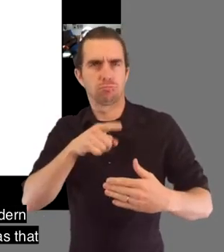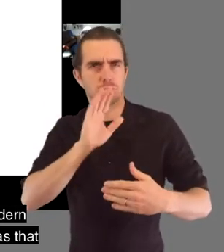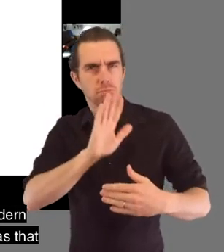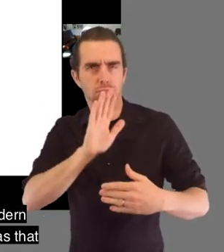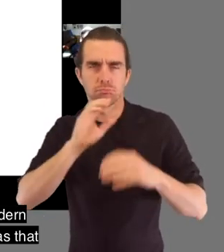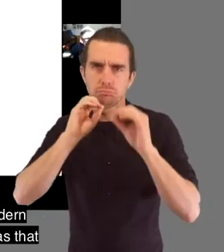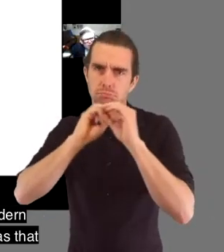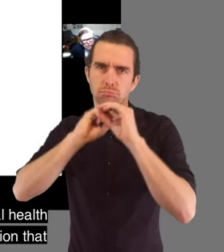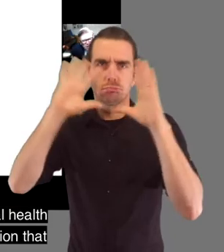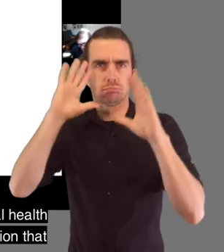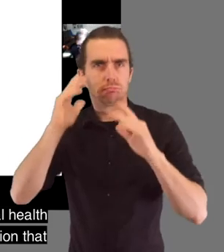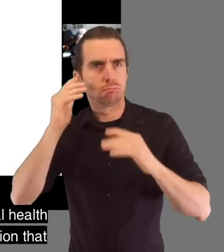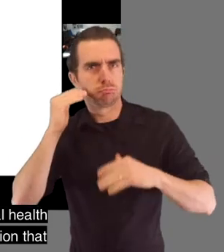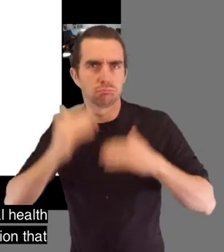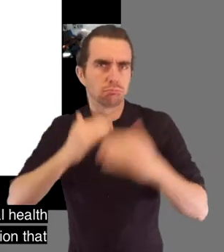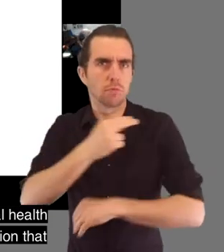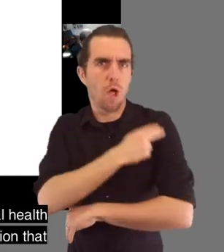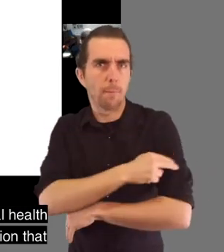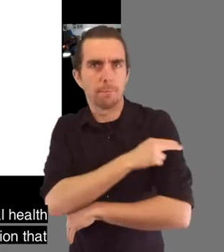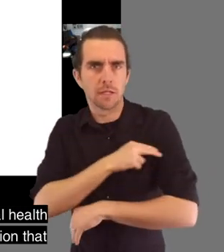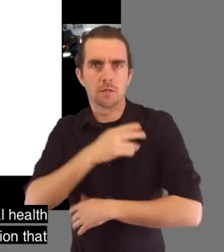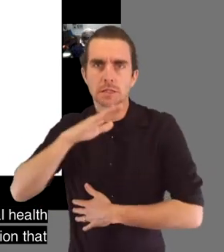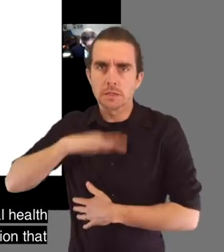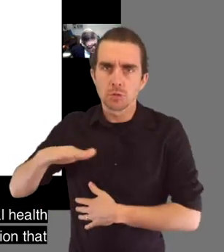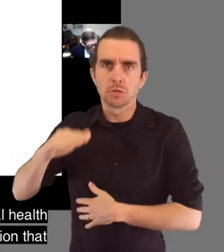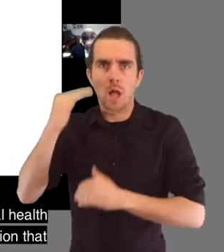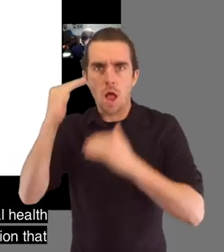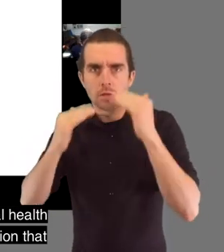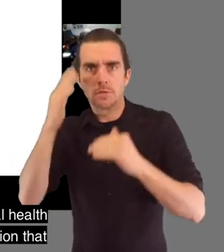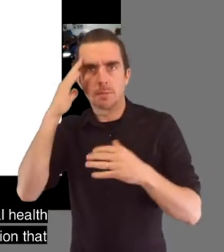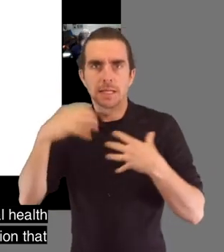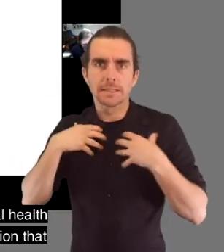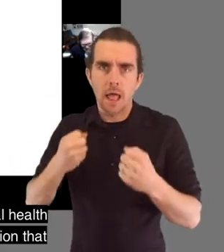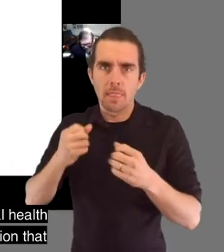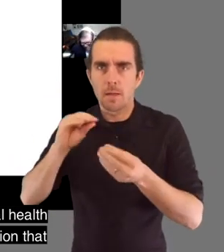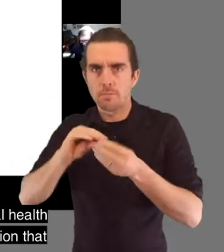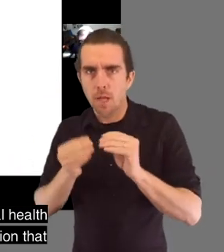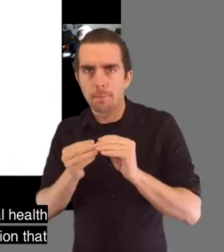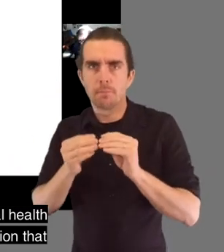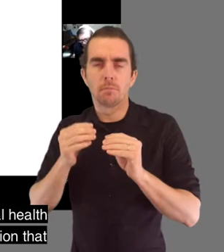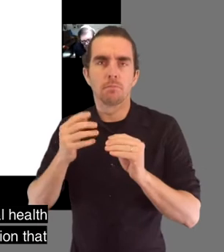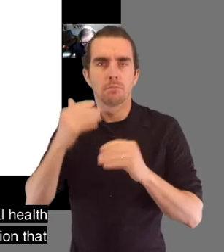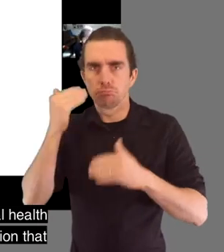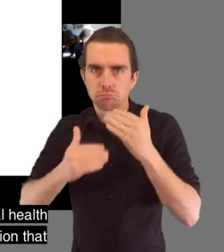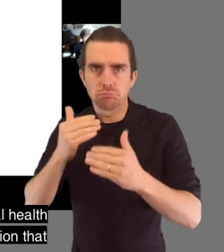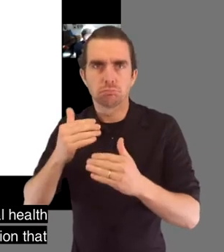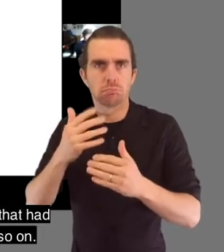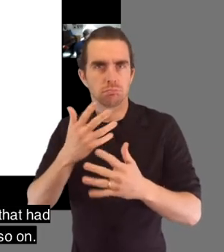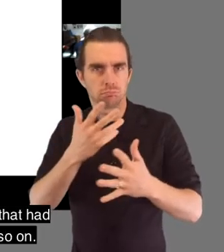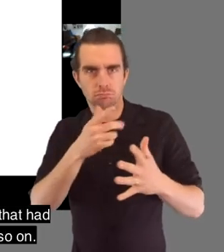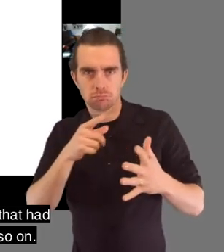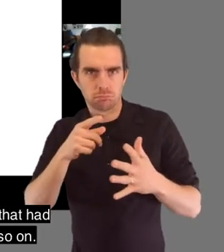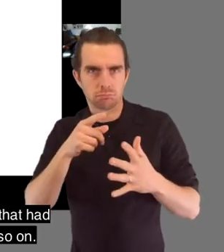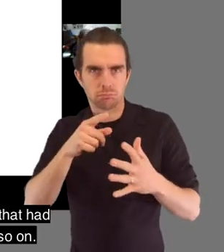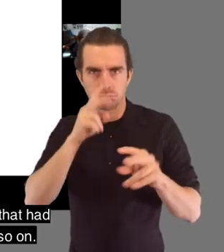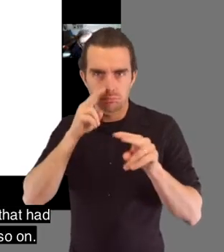that children and adults who had mental health issues somehow had some contagion, that something